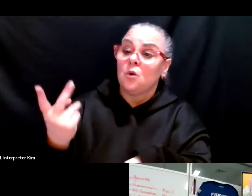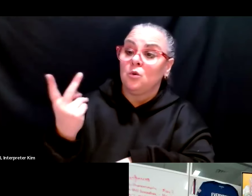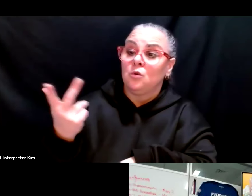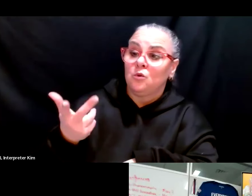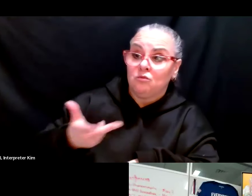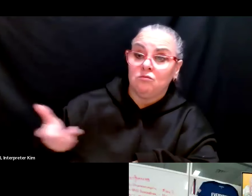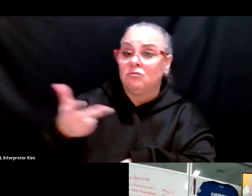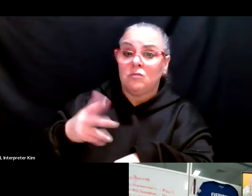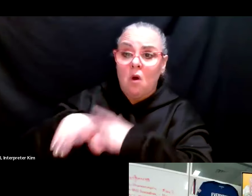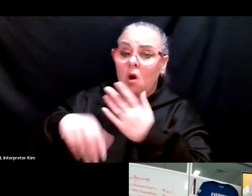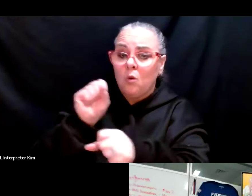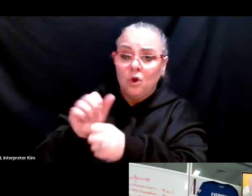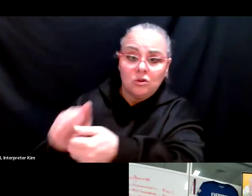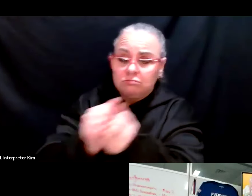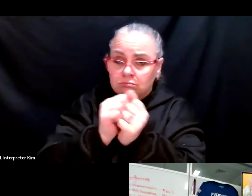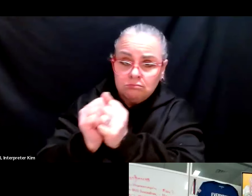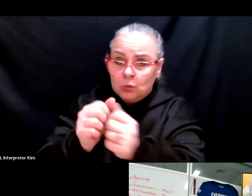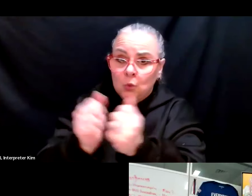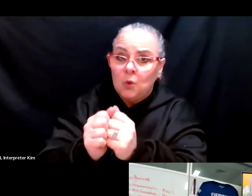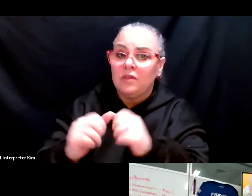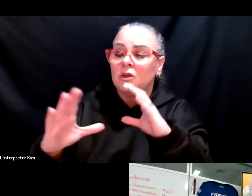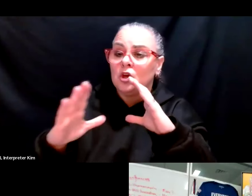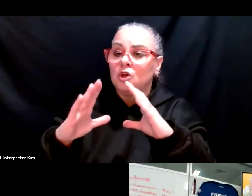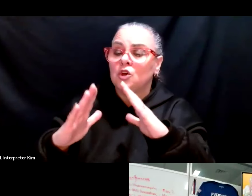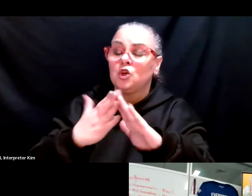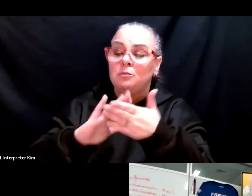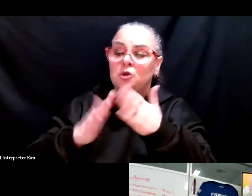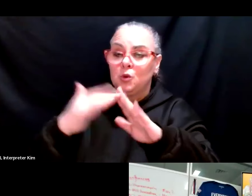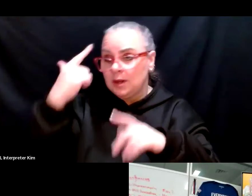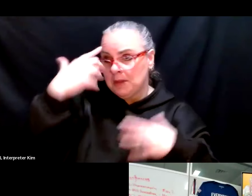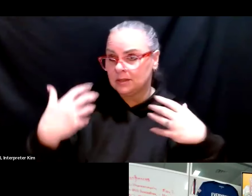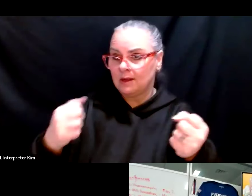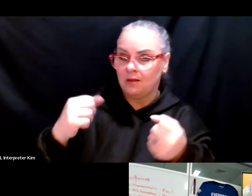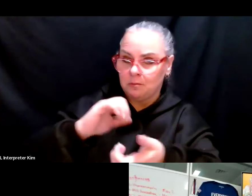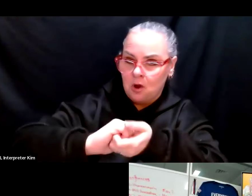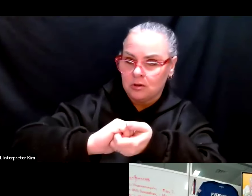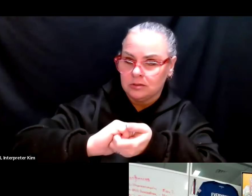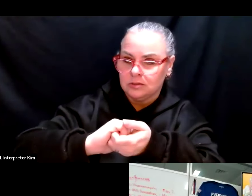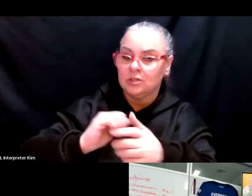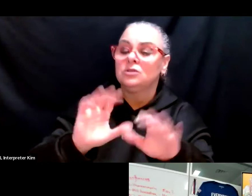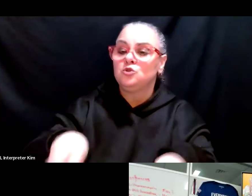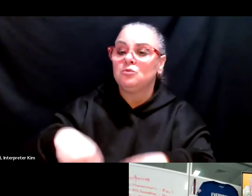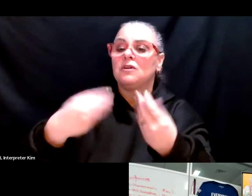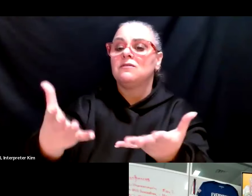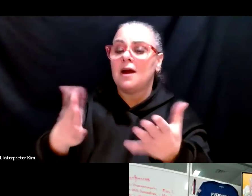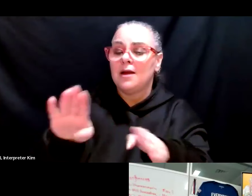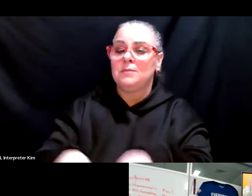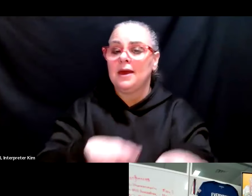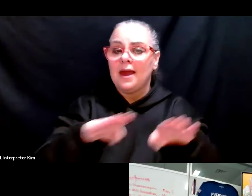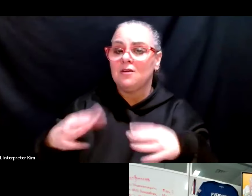social workers work in partnership with our community mental health partners to provide a continuum of behavioral health